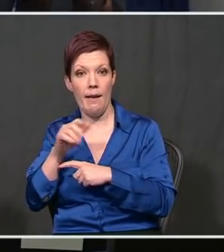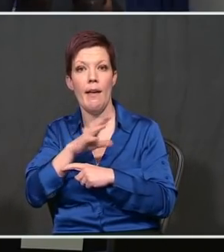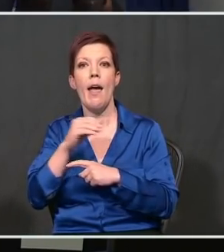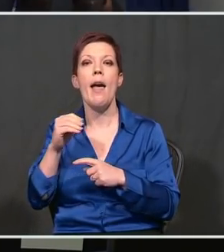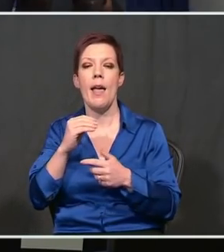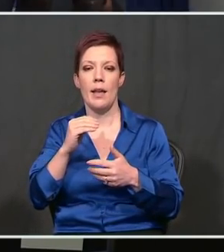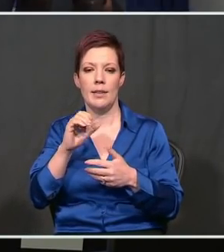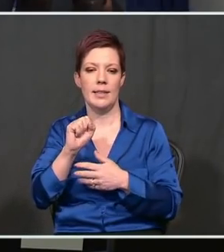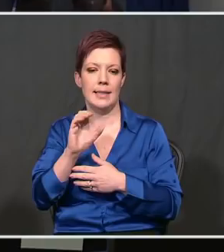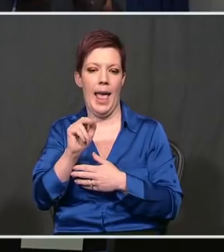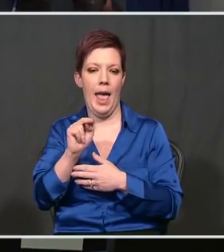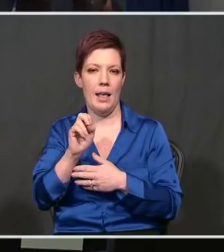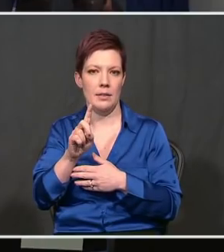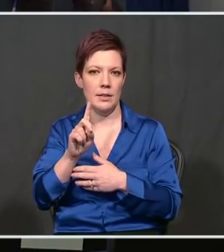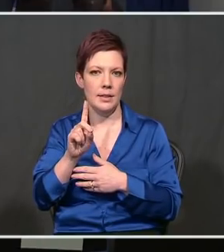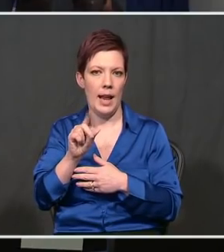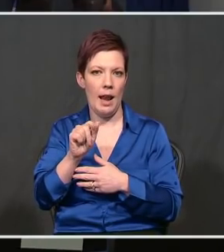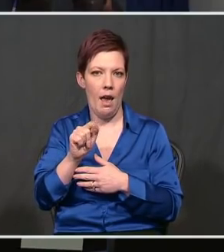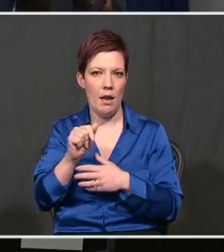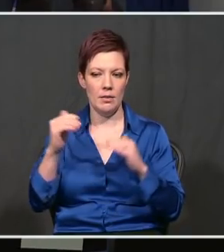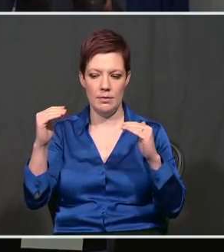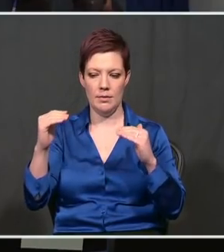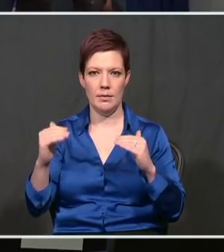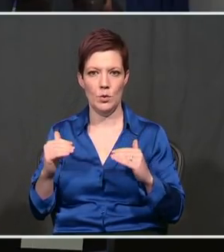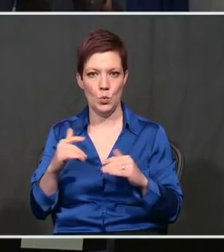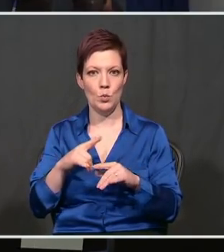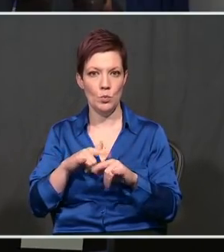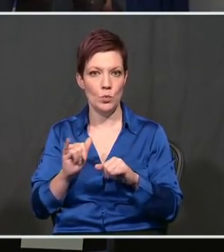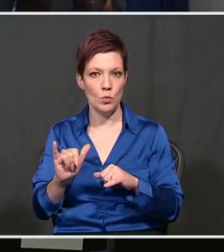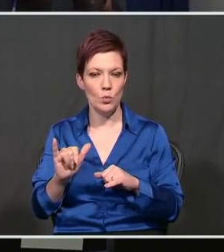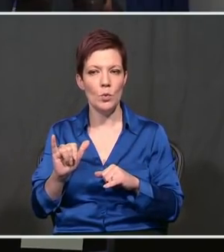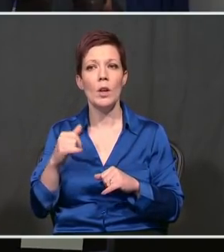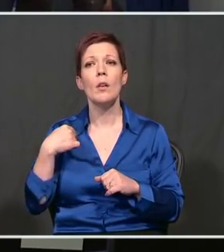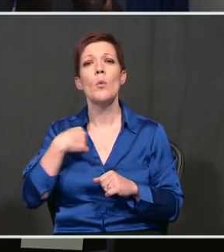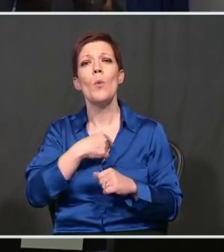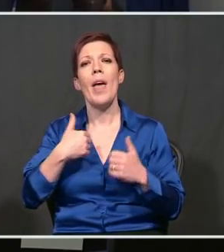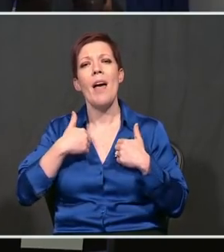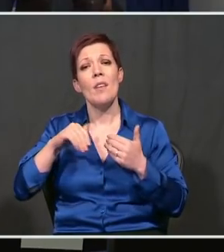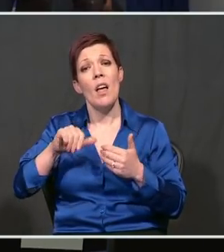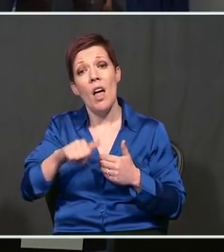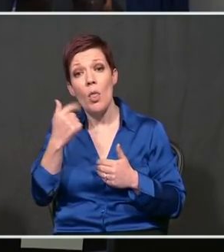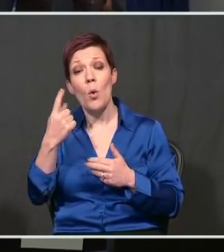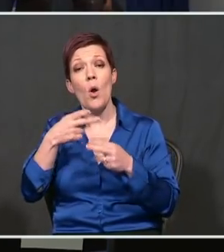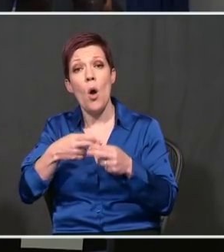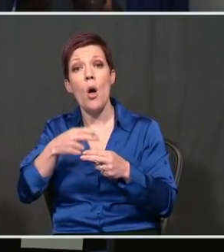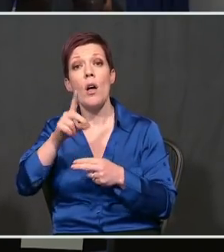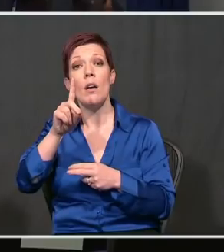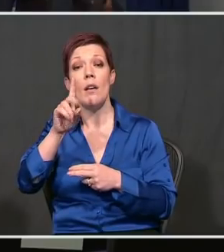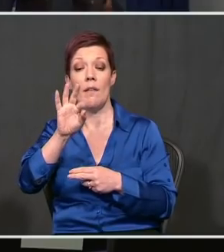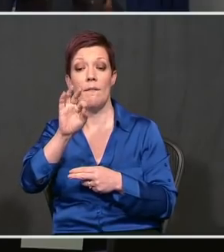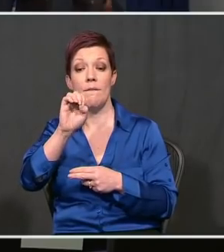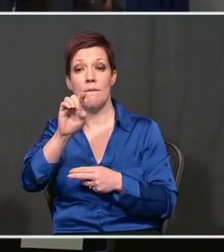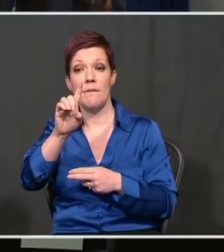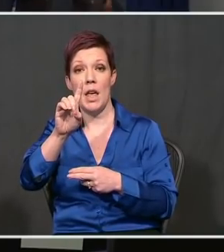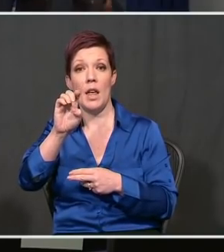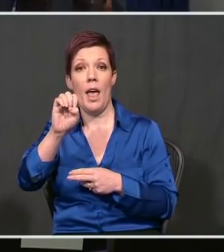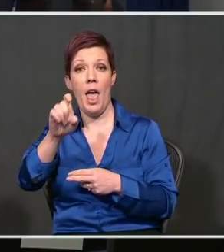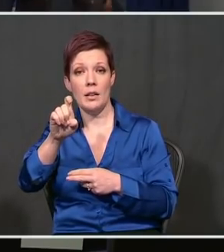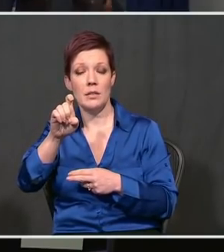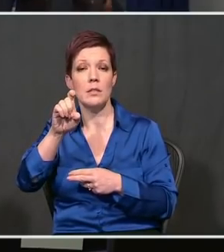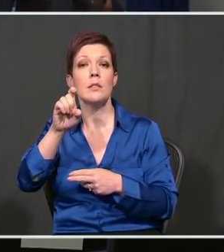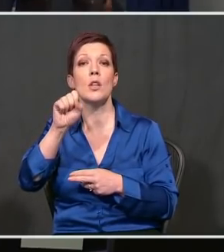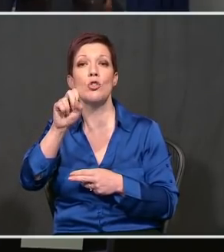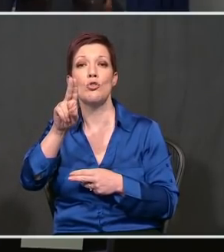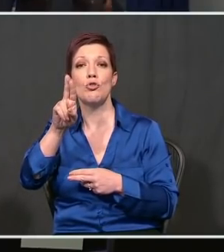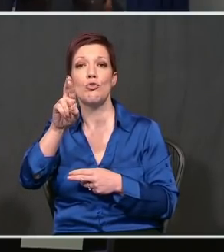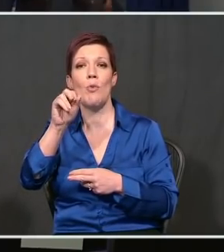But even more importantly than that is what we call FedEx Surround. It is a new platform that we've launched in collaboration with Microsoft,